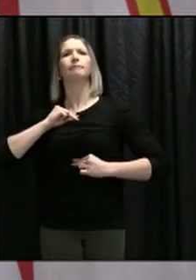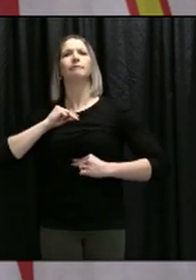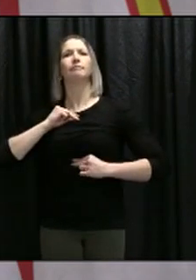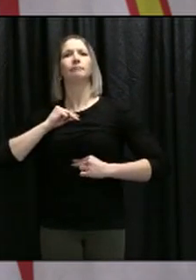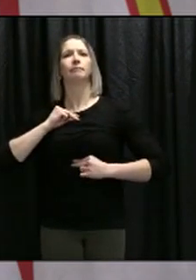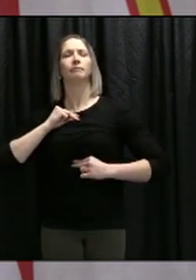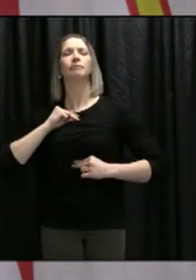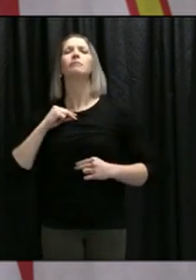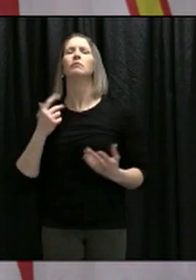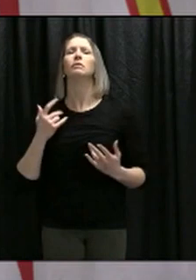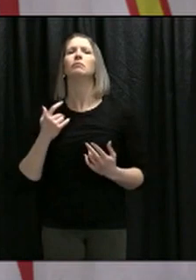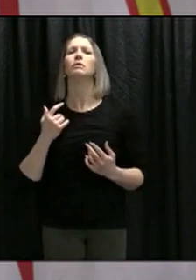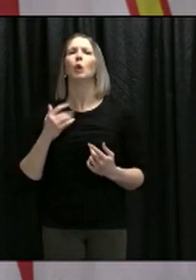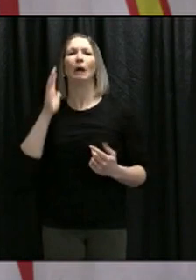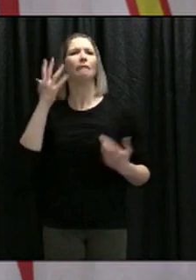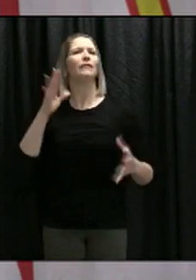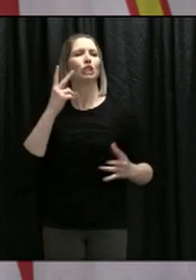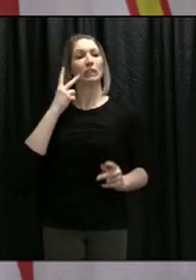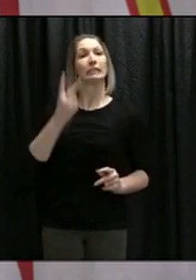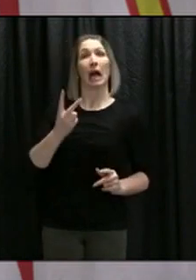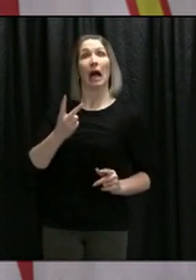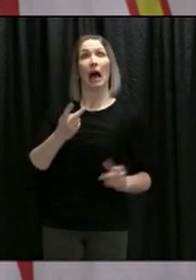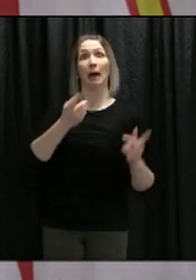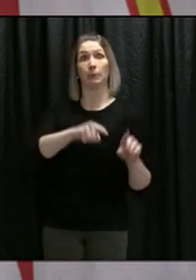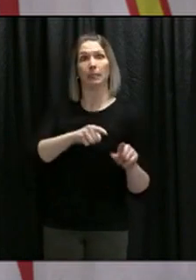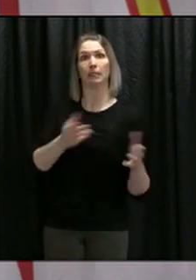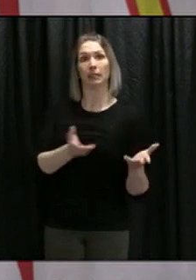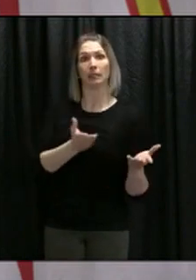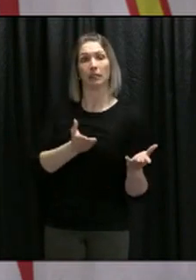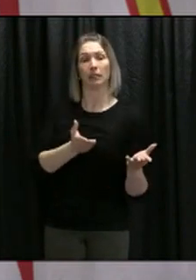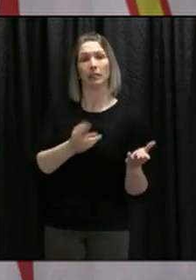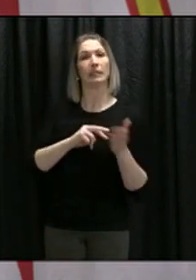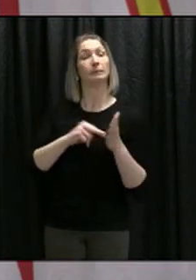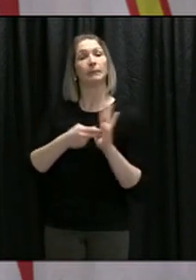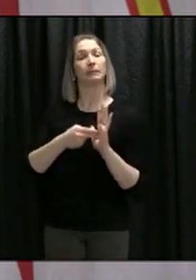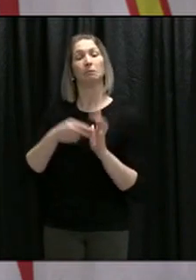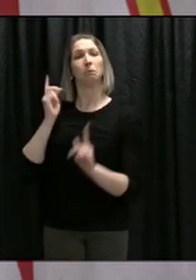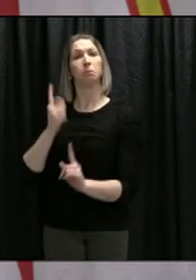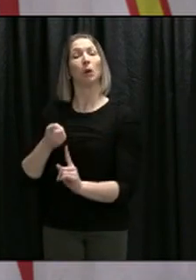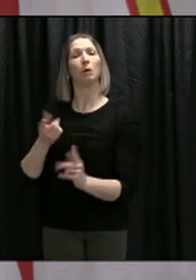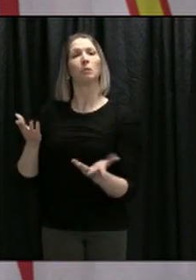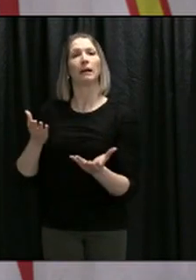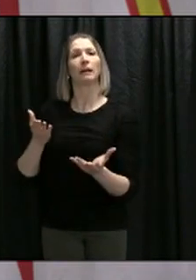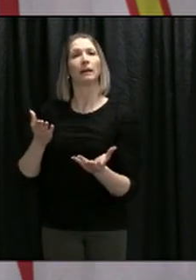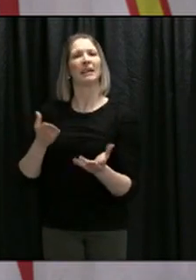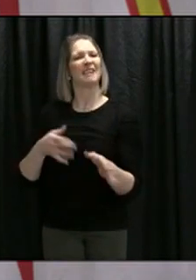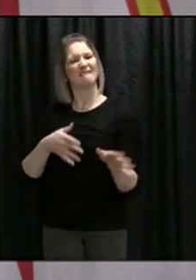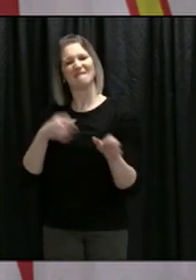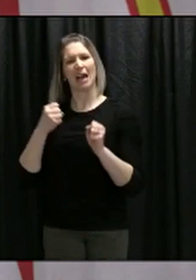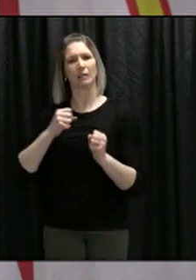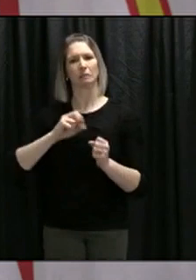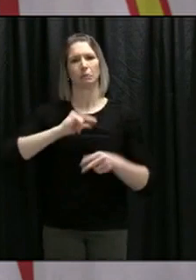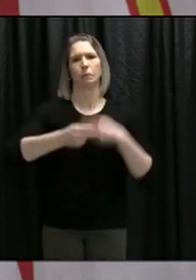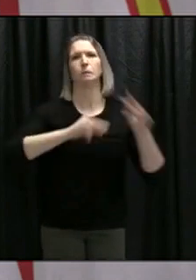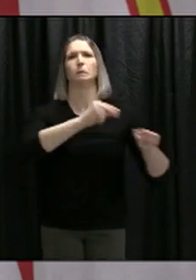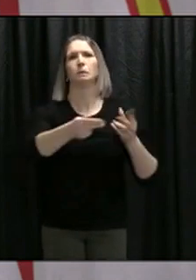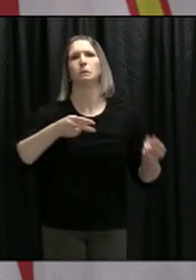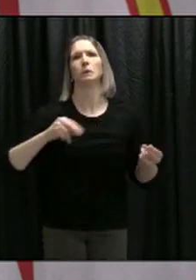So what I'm saying here is that this virus travels easily and it travels quick. The virus only moves when you